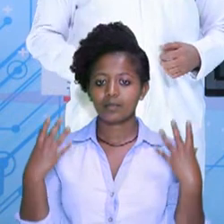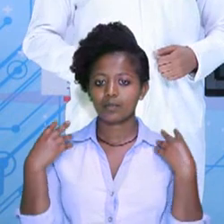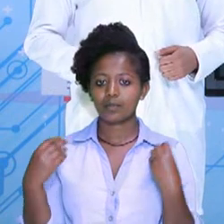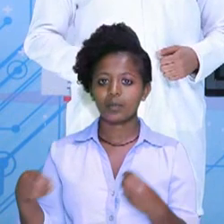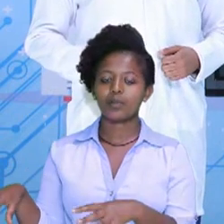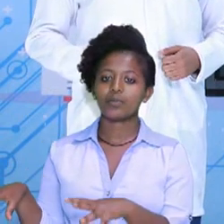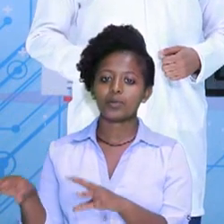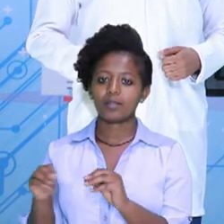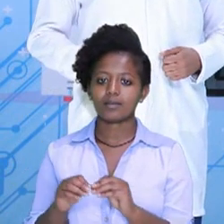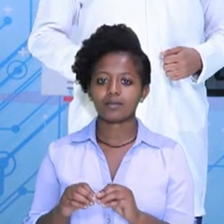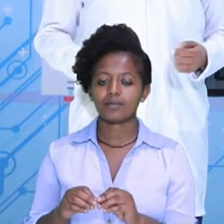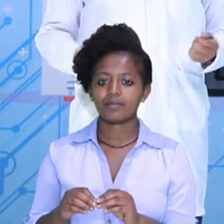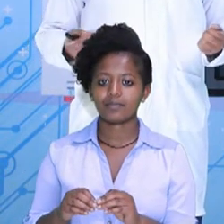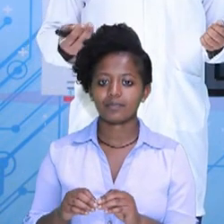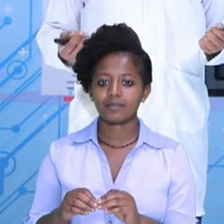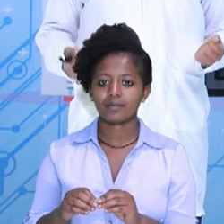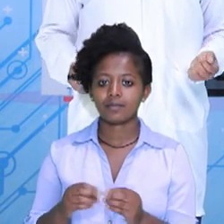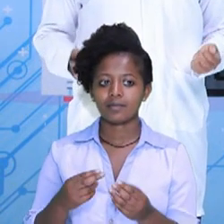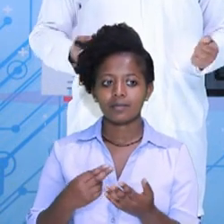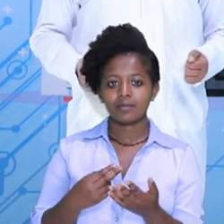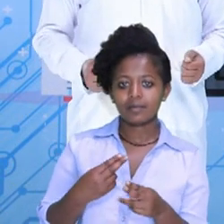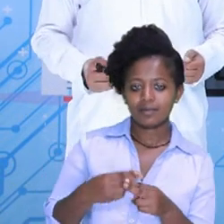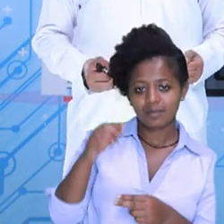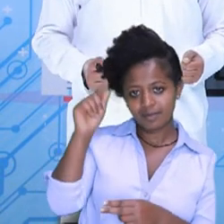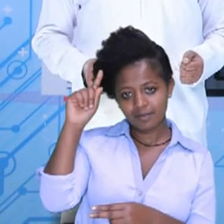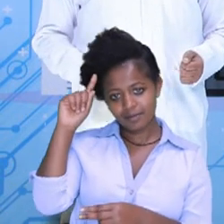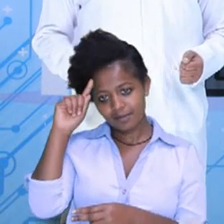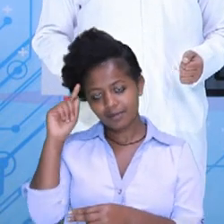Hello student, my name is Gaetan.